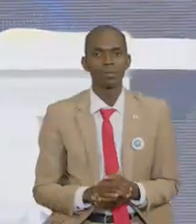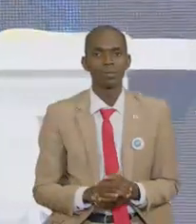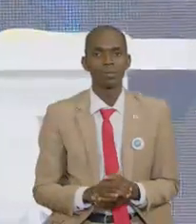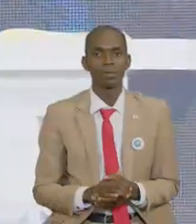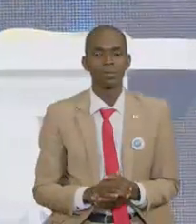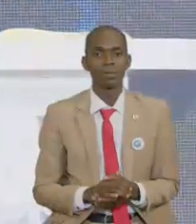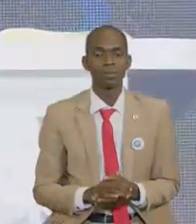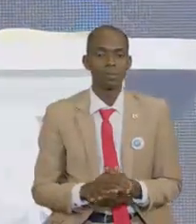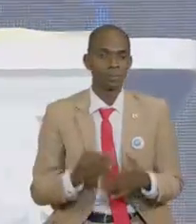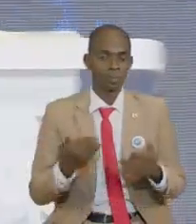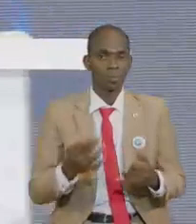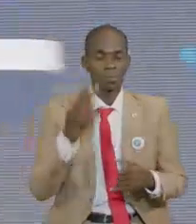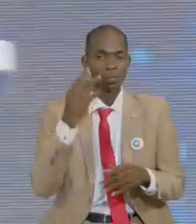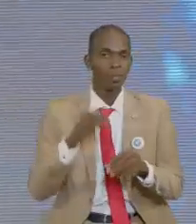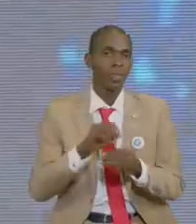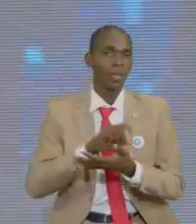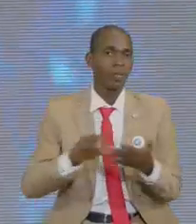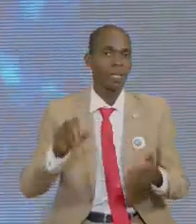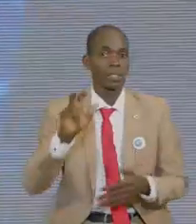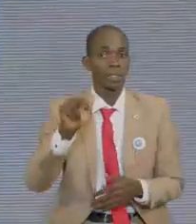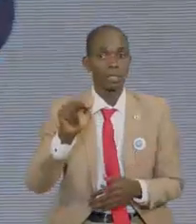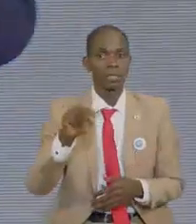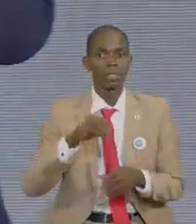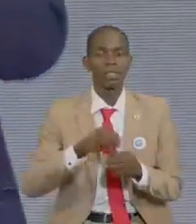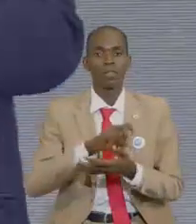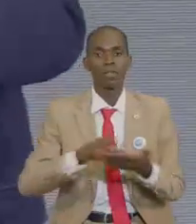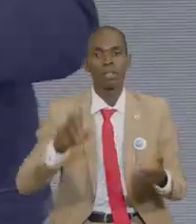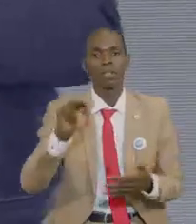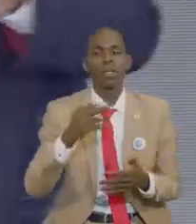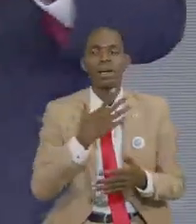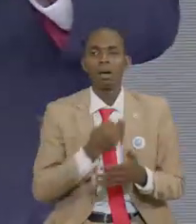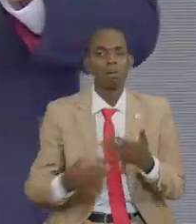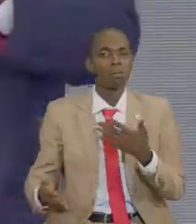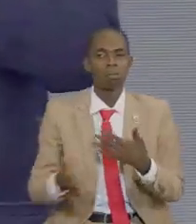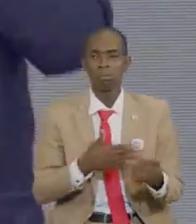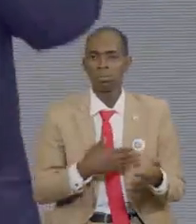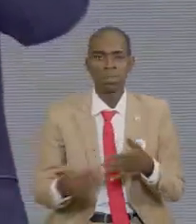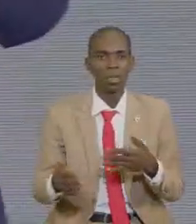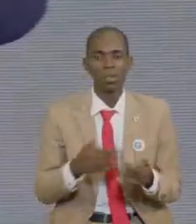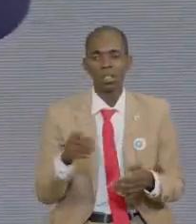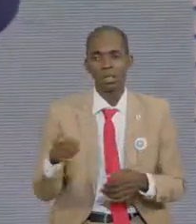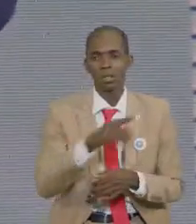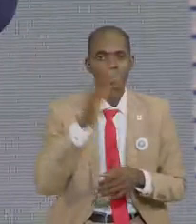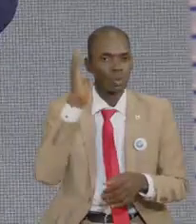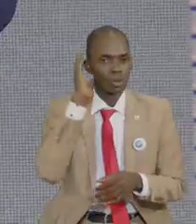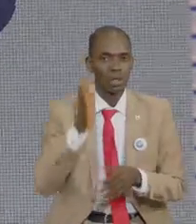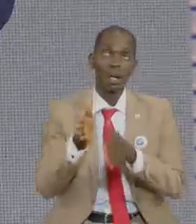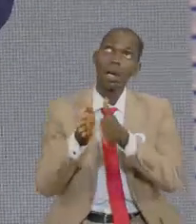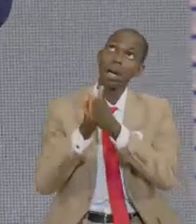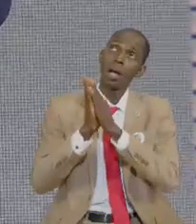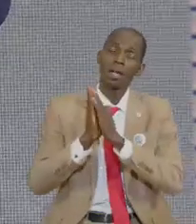Look at verse 13 there. In verse 13, and whatsoever ye shall ask in my